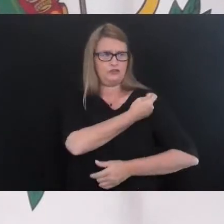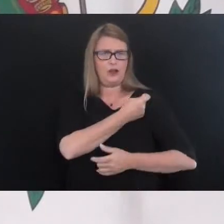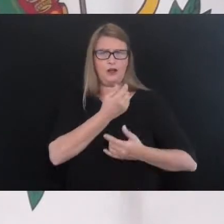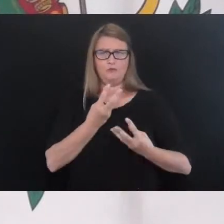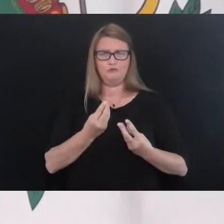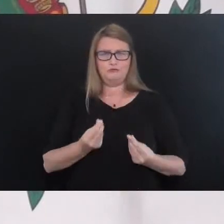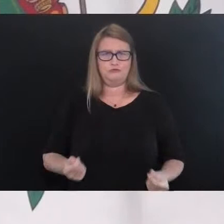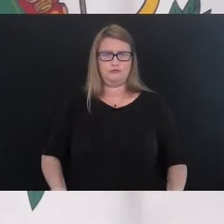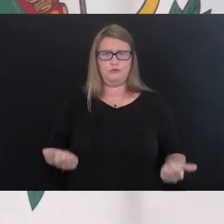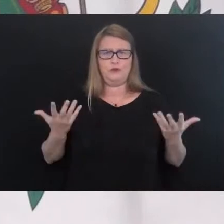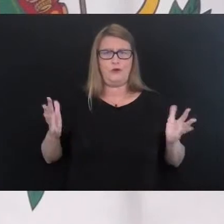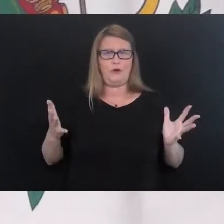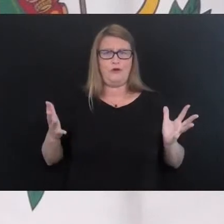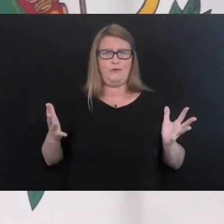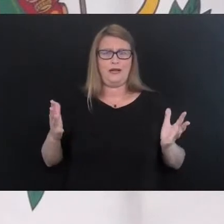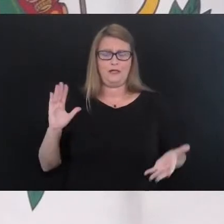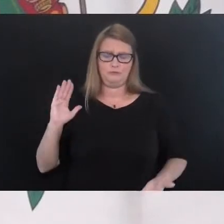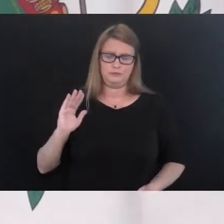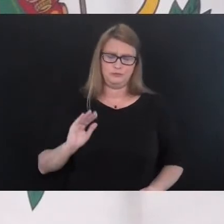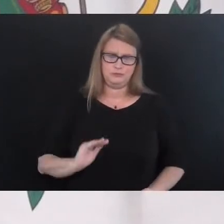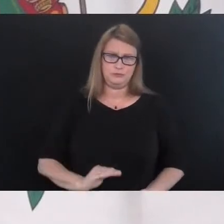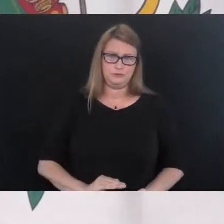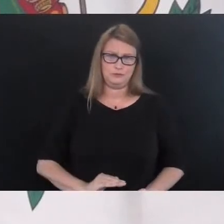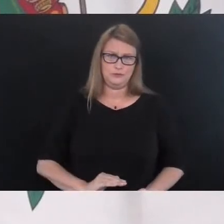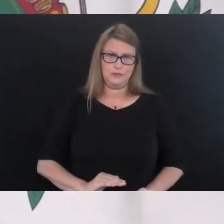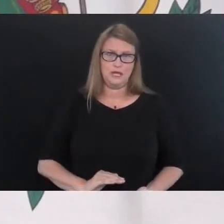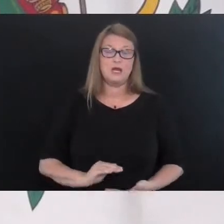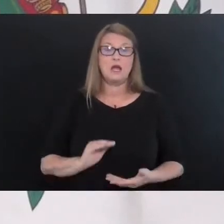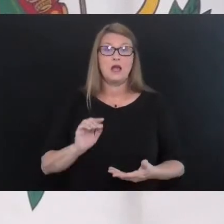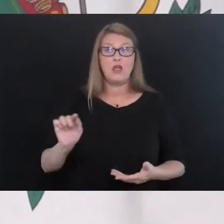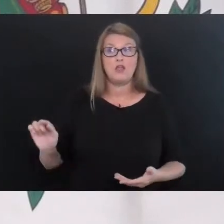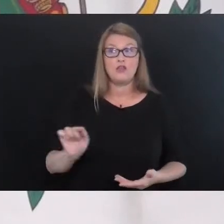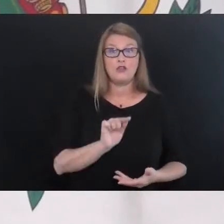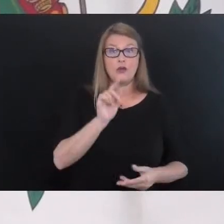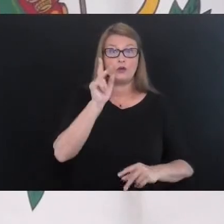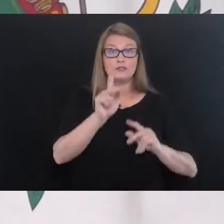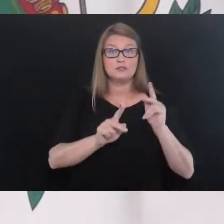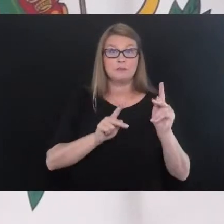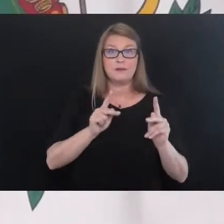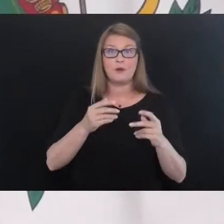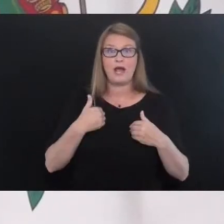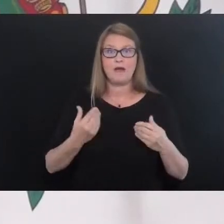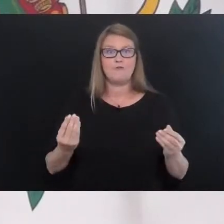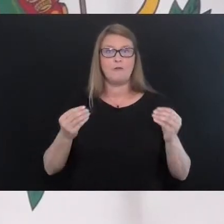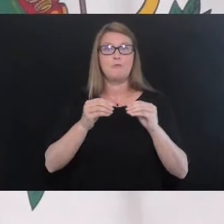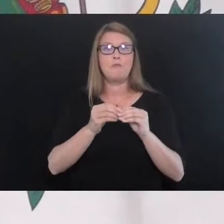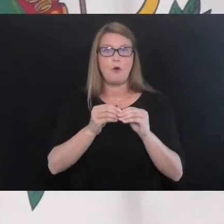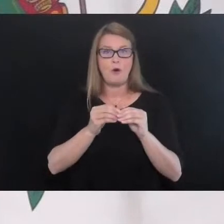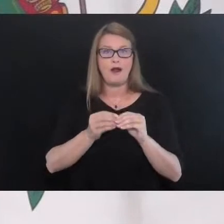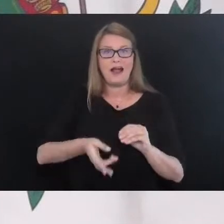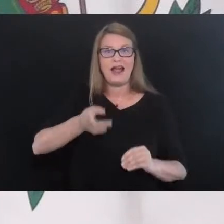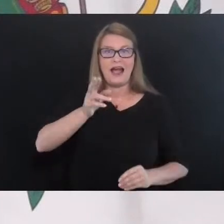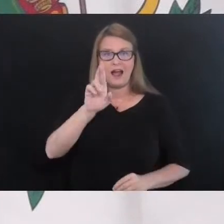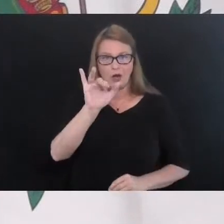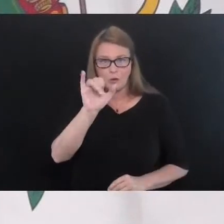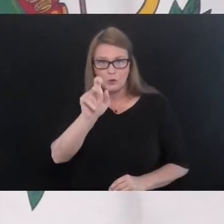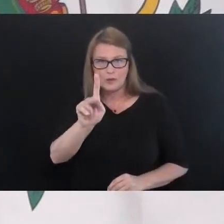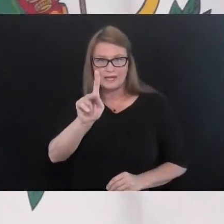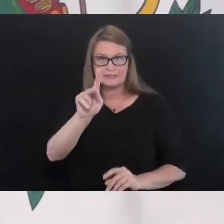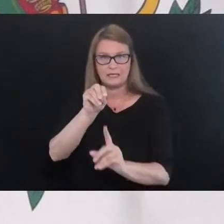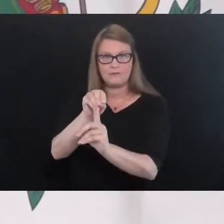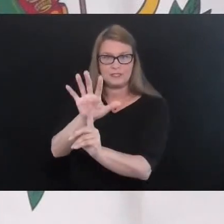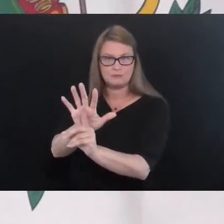their second vaccine. Those people are exposed beyond belief. And we